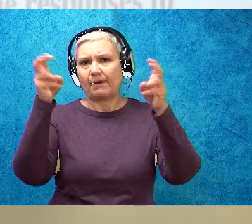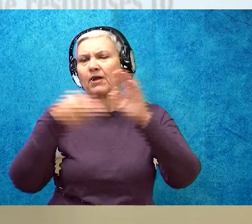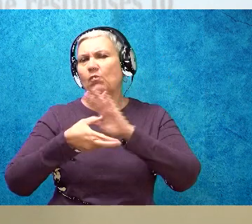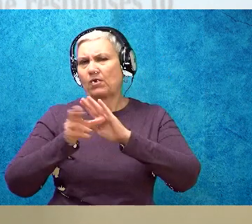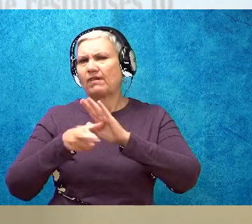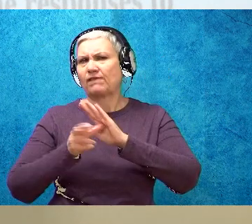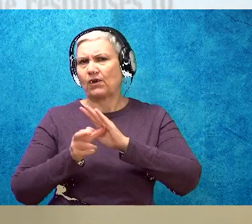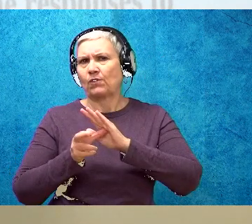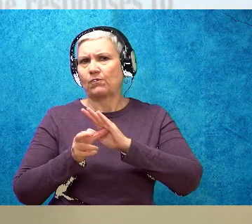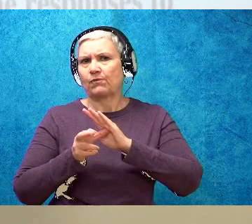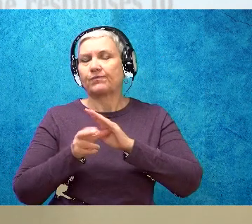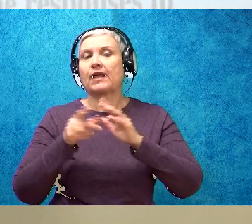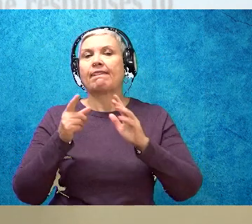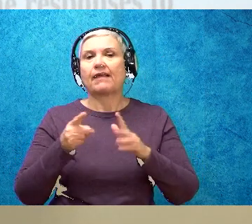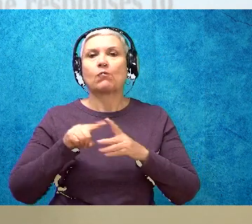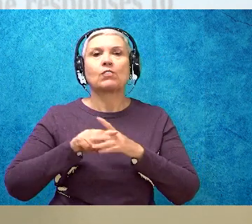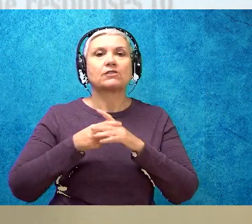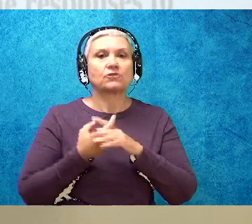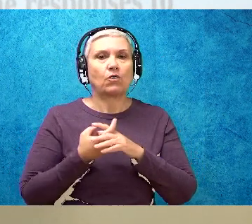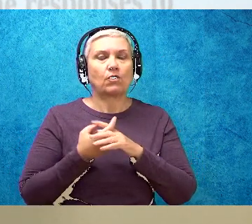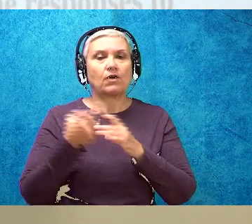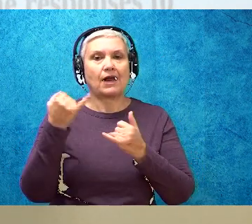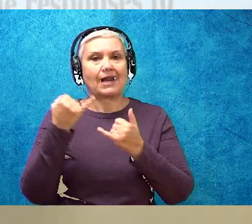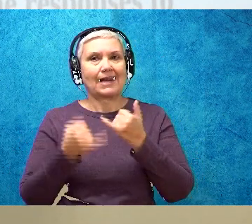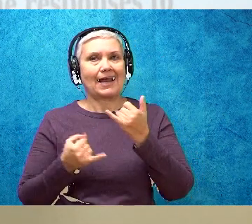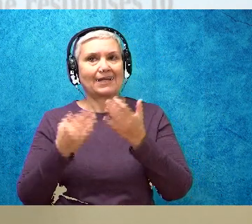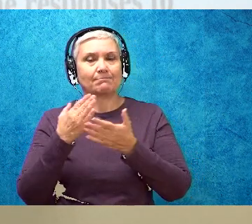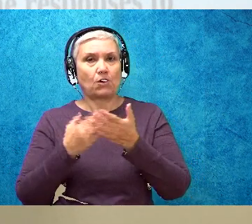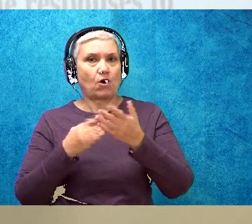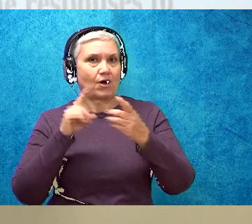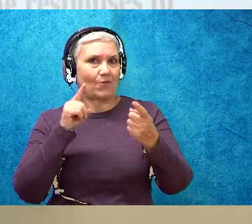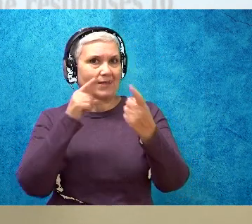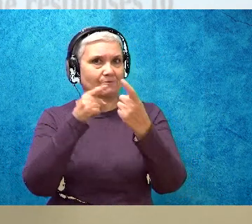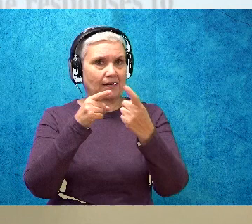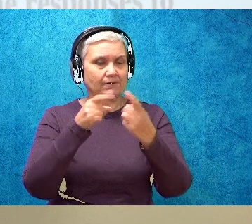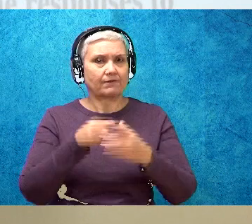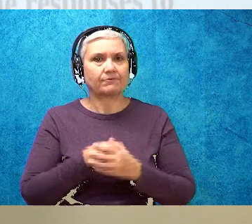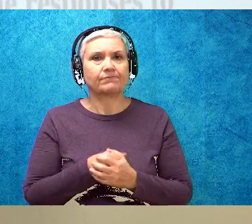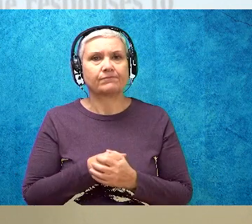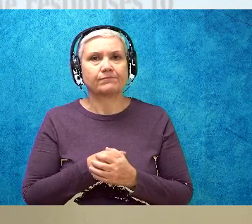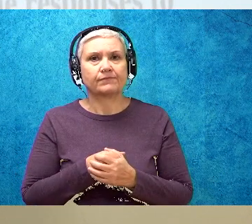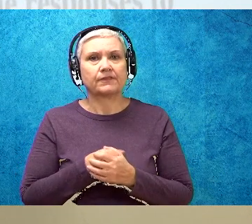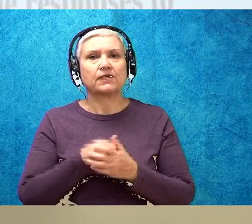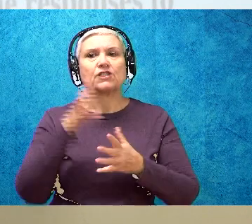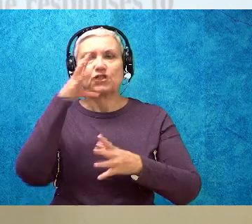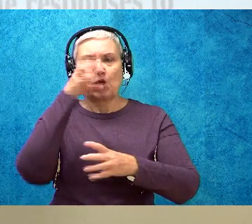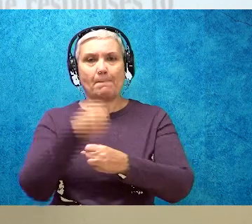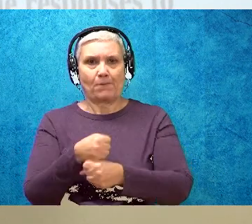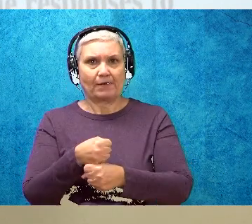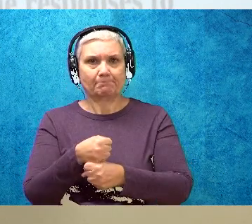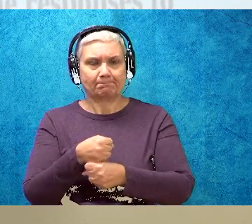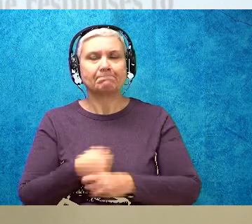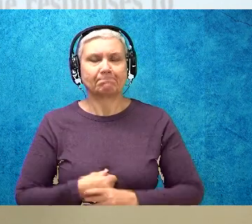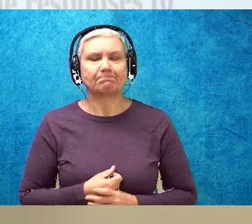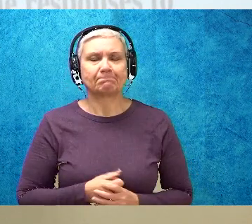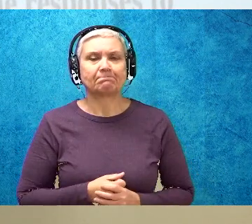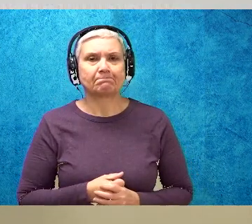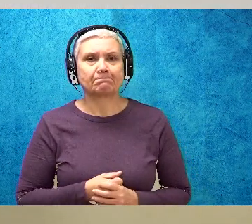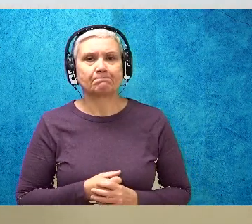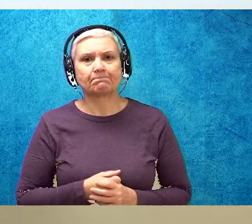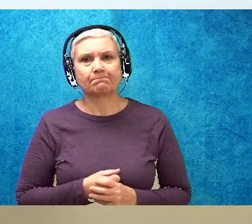and then we'll actually start on the last part of our objective, which is the objective summary. All right? So,